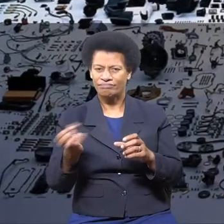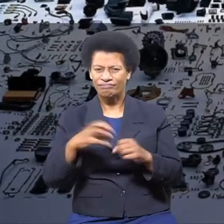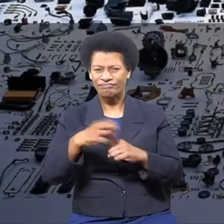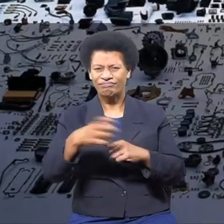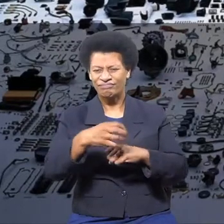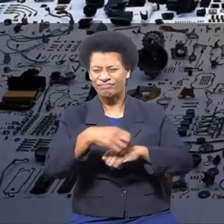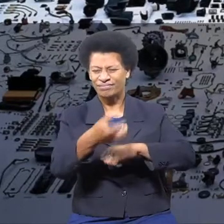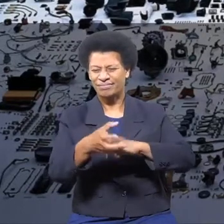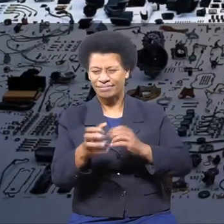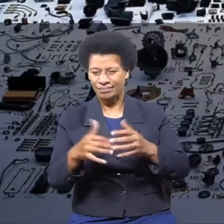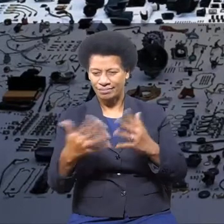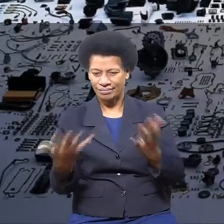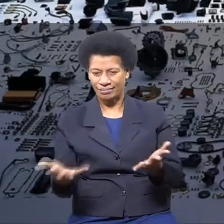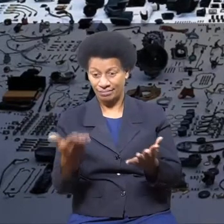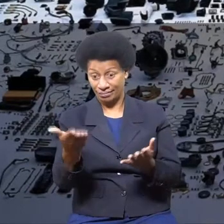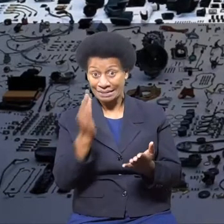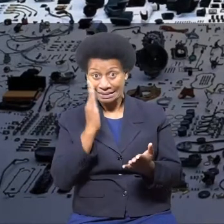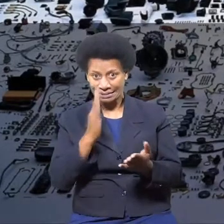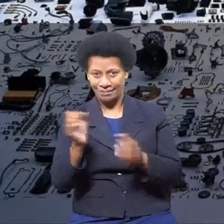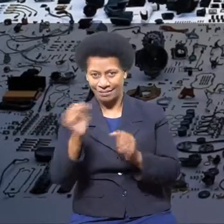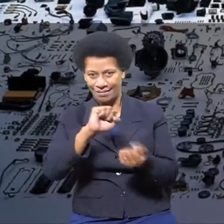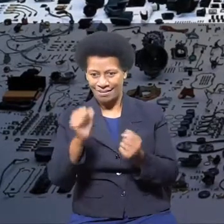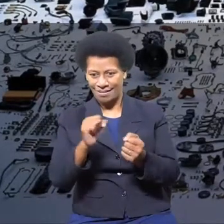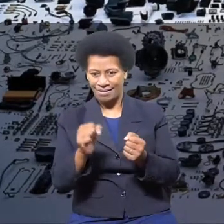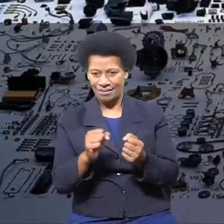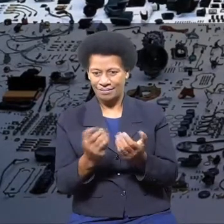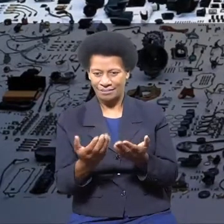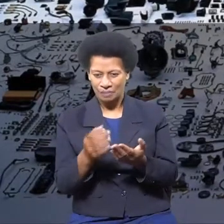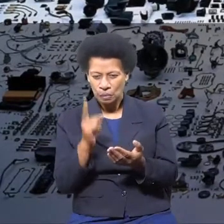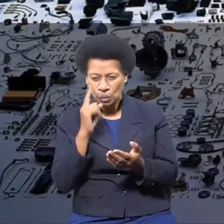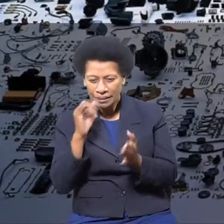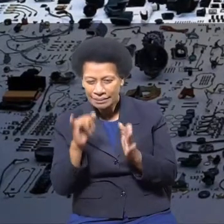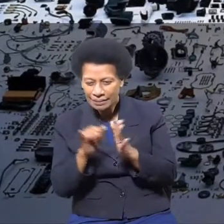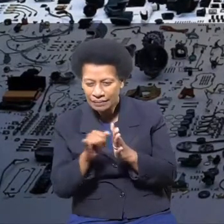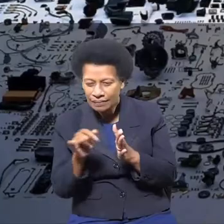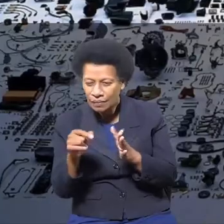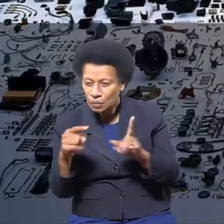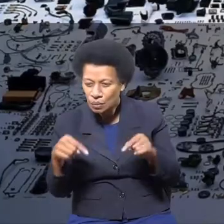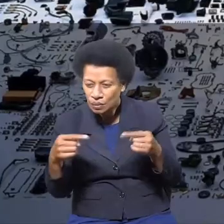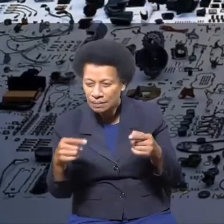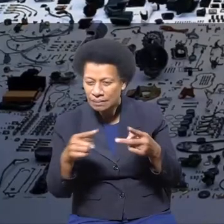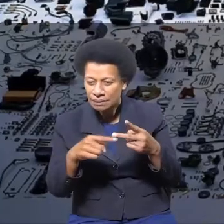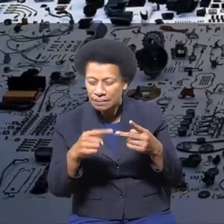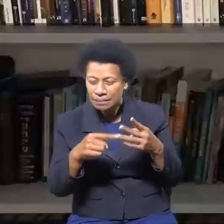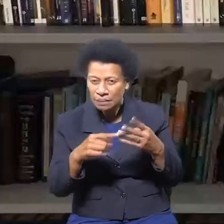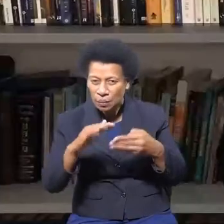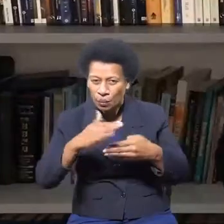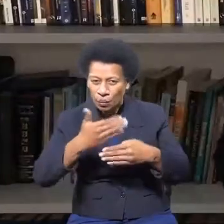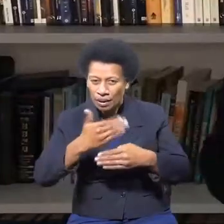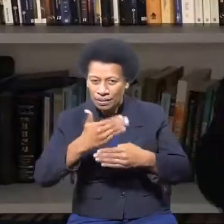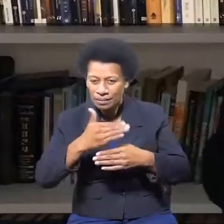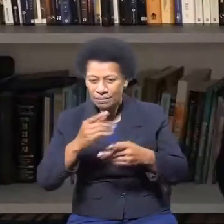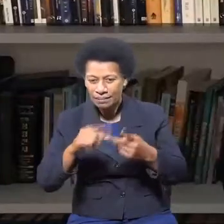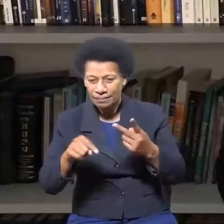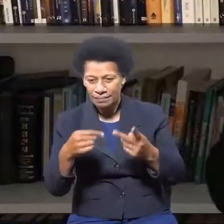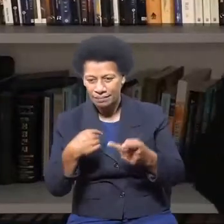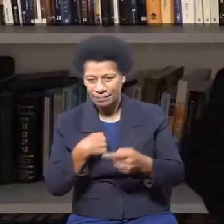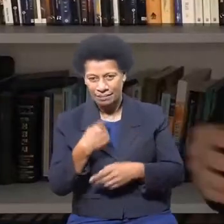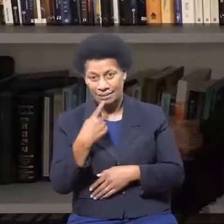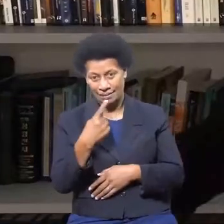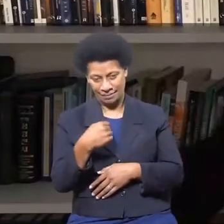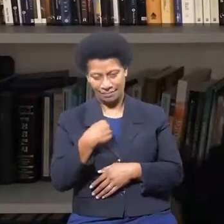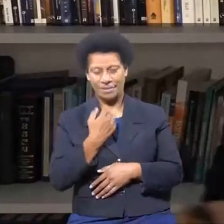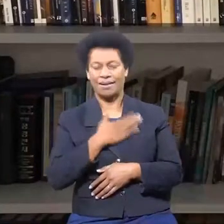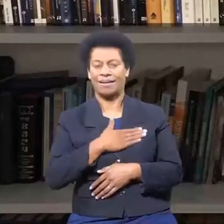a car. It's a fascinating picture. You go around and you look at all, trying to identify the pieces. You know, I've always wanted to